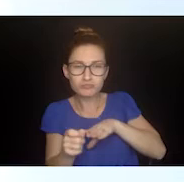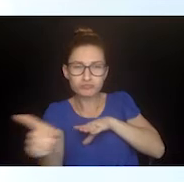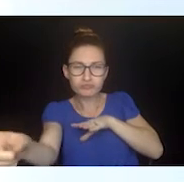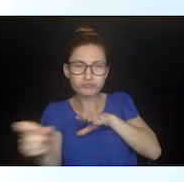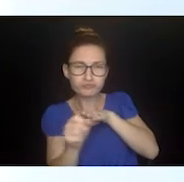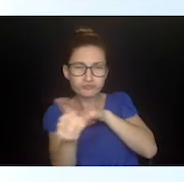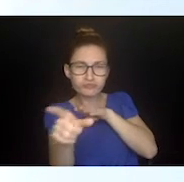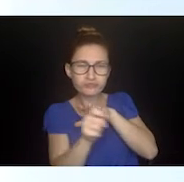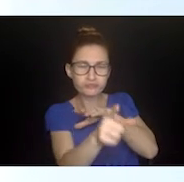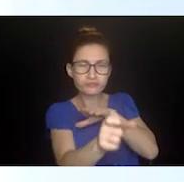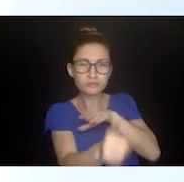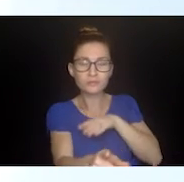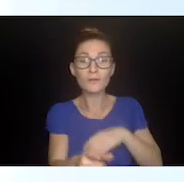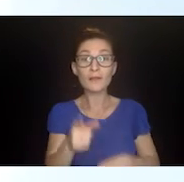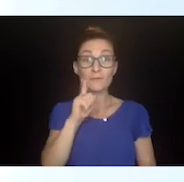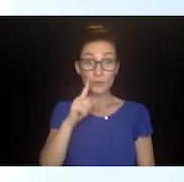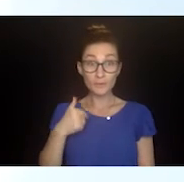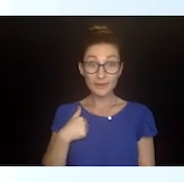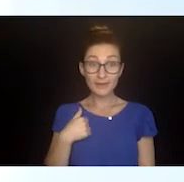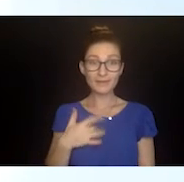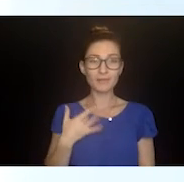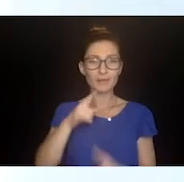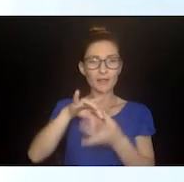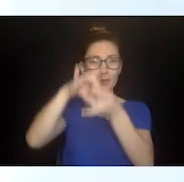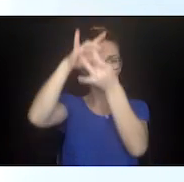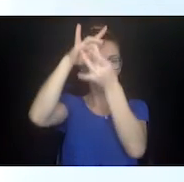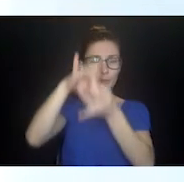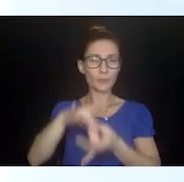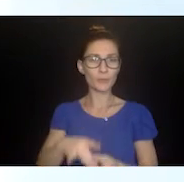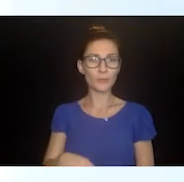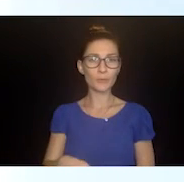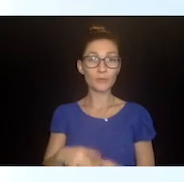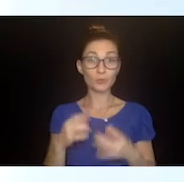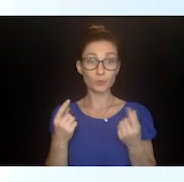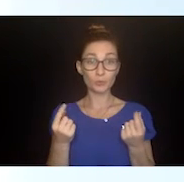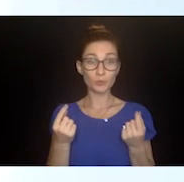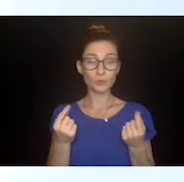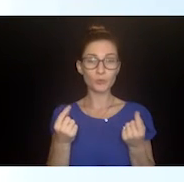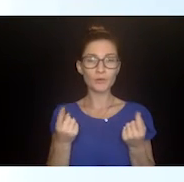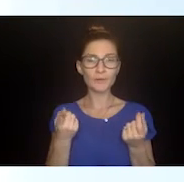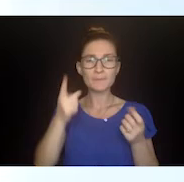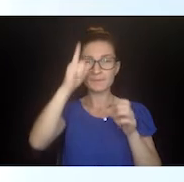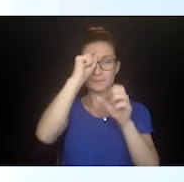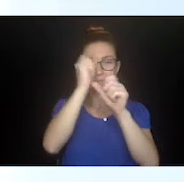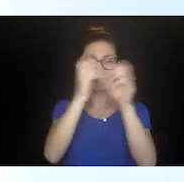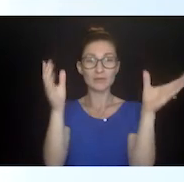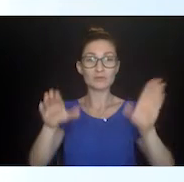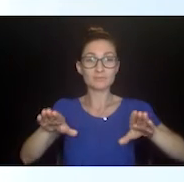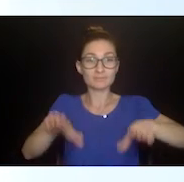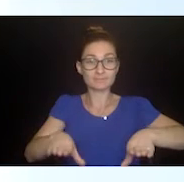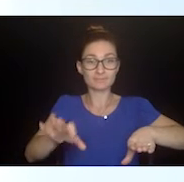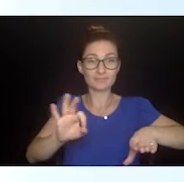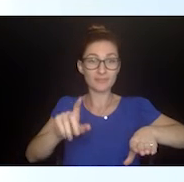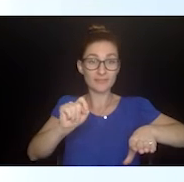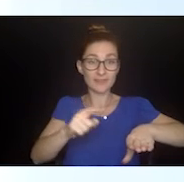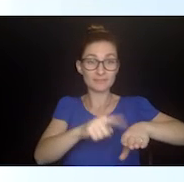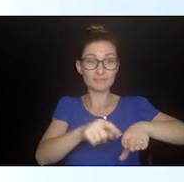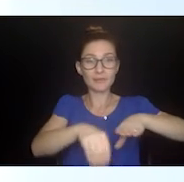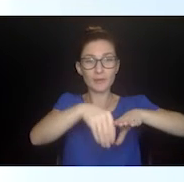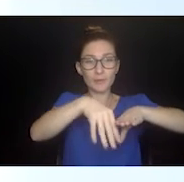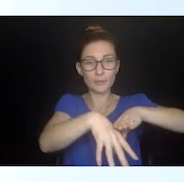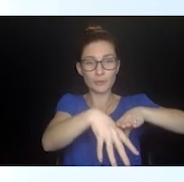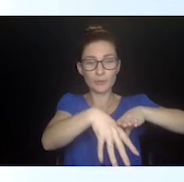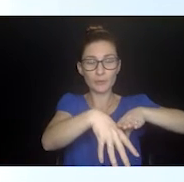see. But for me, to feel grounded, I like to feel that my feet have roots. So